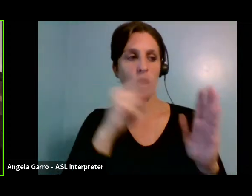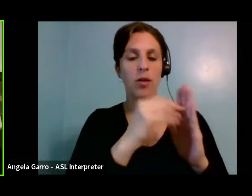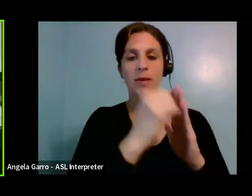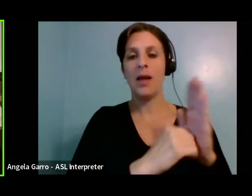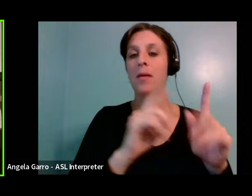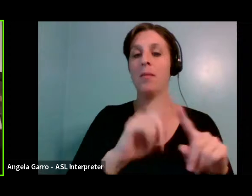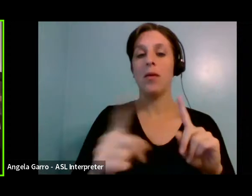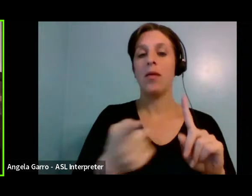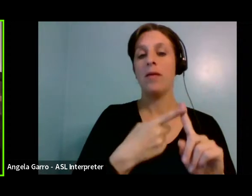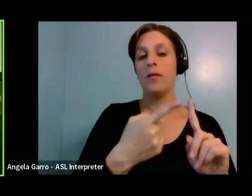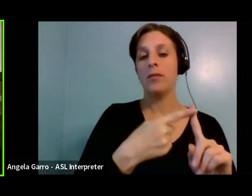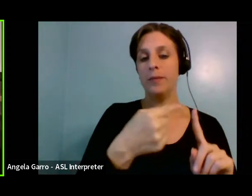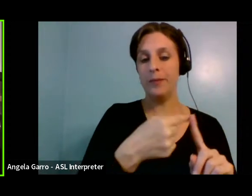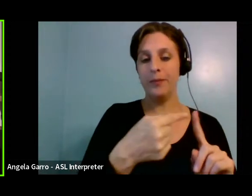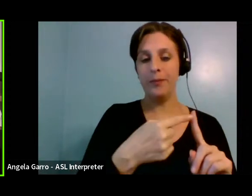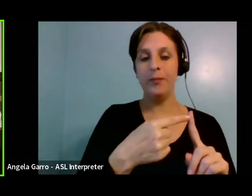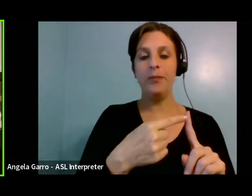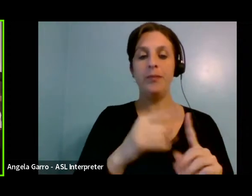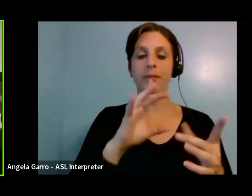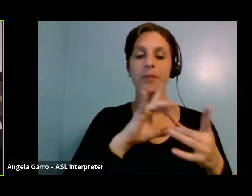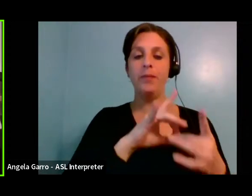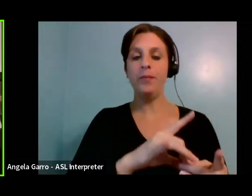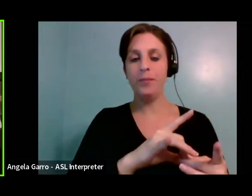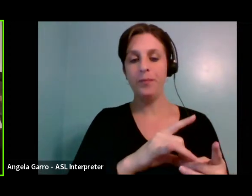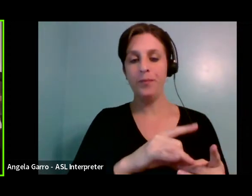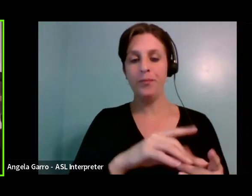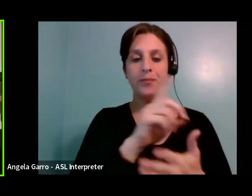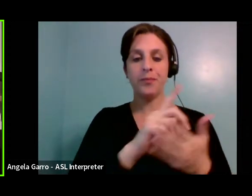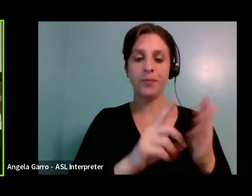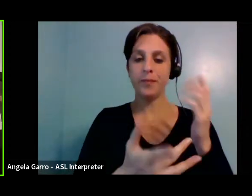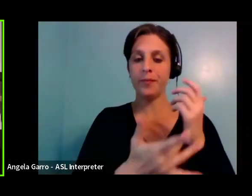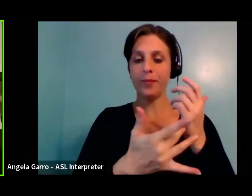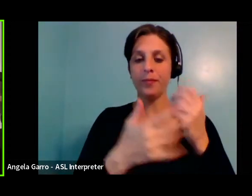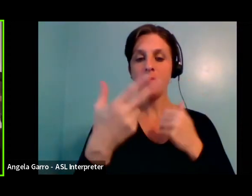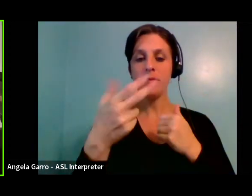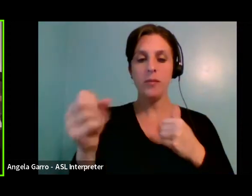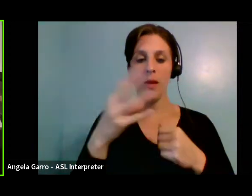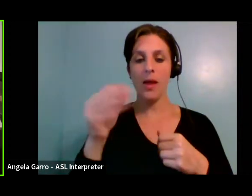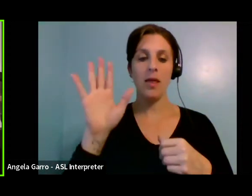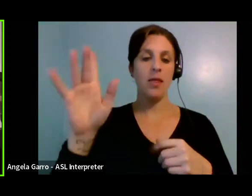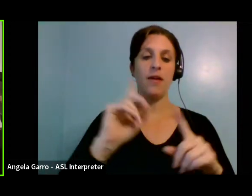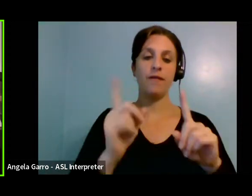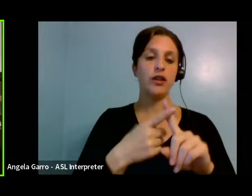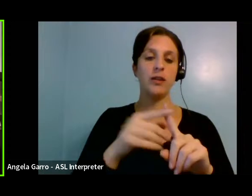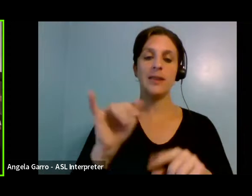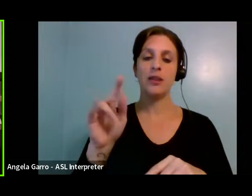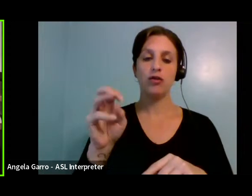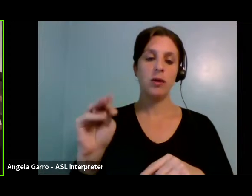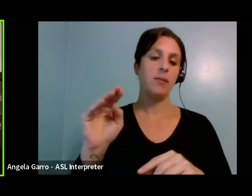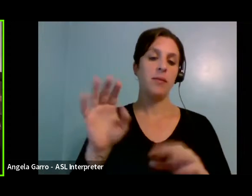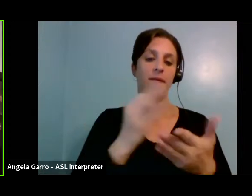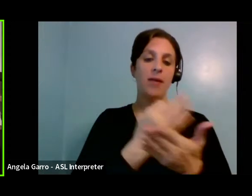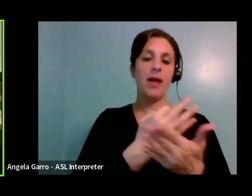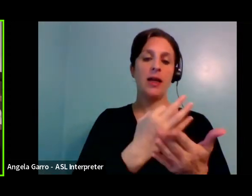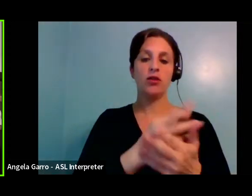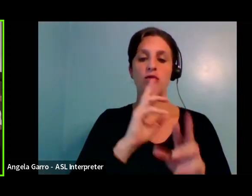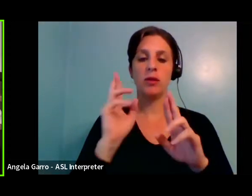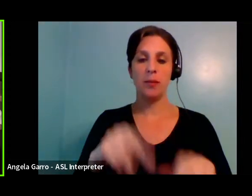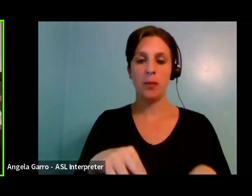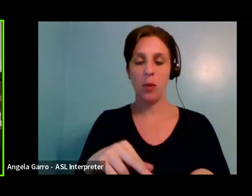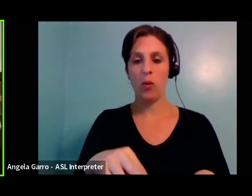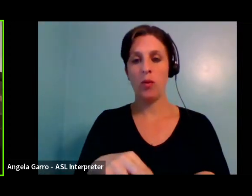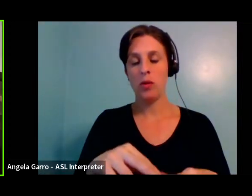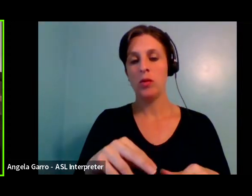one is with regard to Design Tech High School and their first interim financial report,